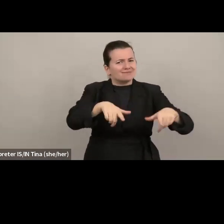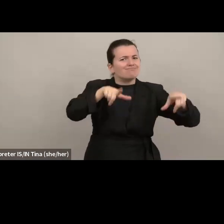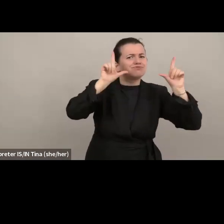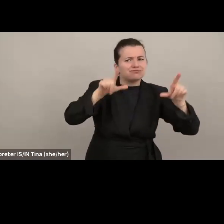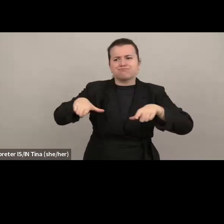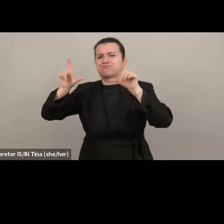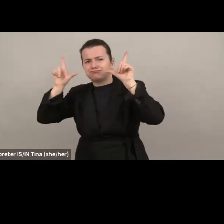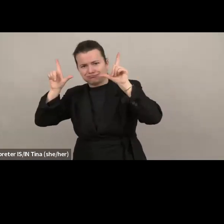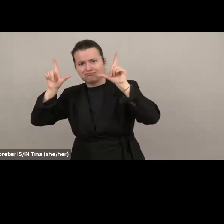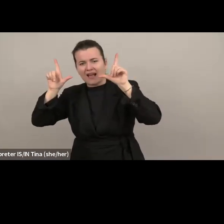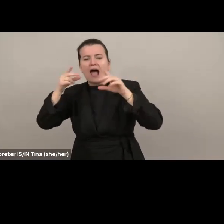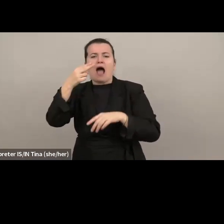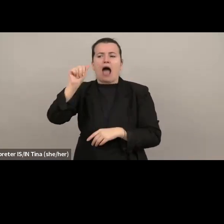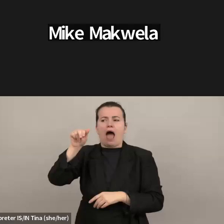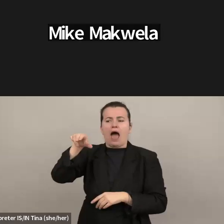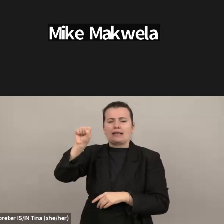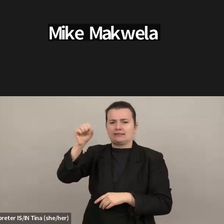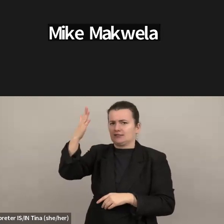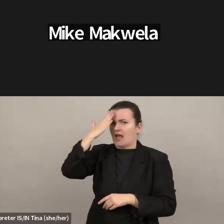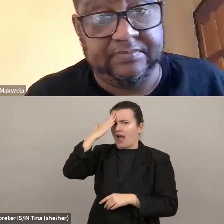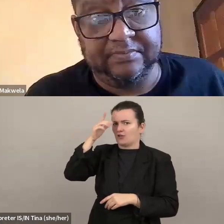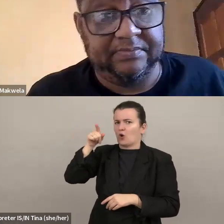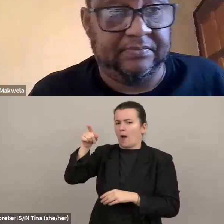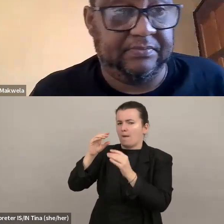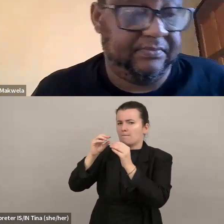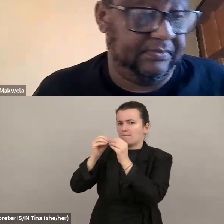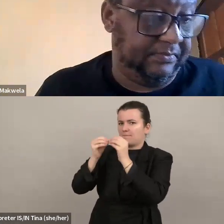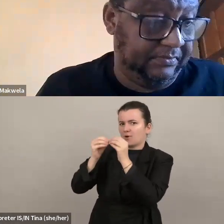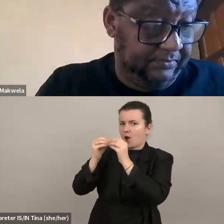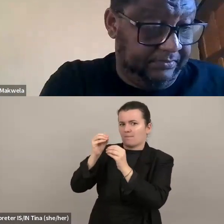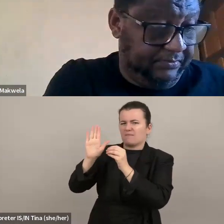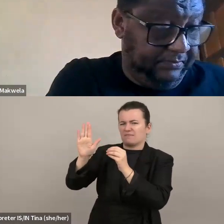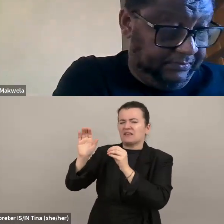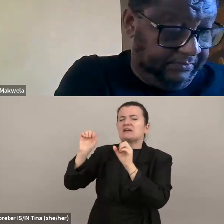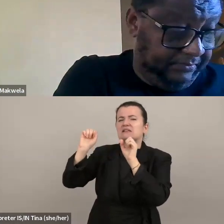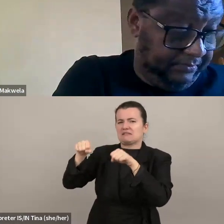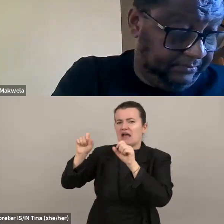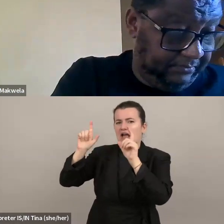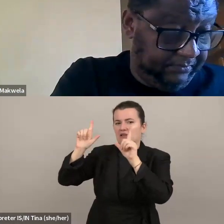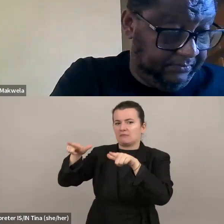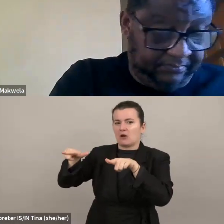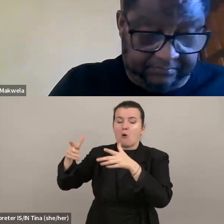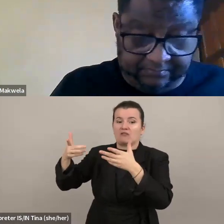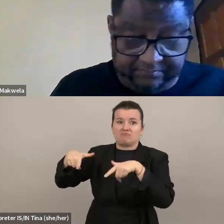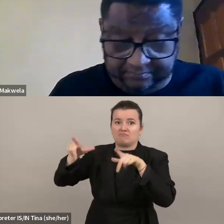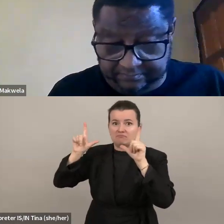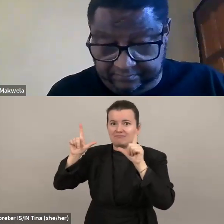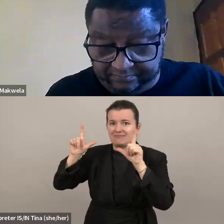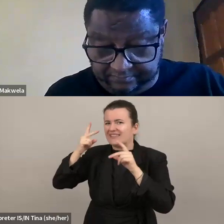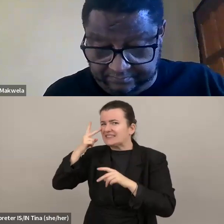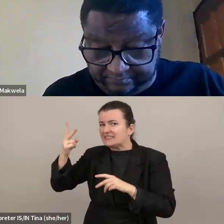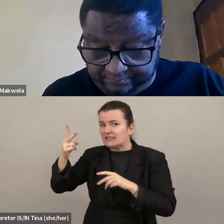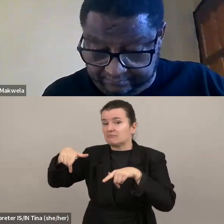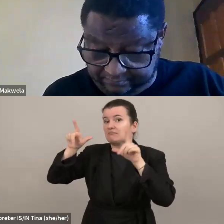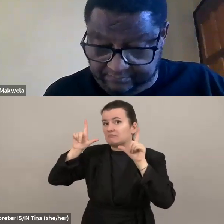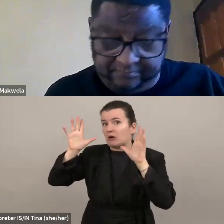Hans, recognizing that you do have bandwidth problems, I think it's okay. Let's see how it goes for you. We can test you being on